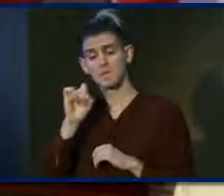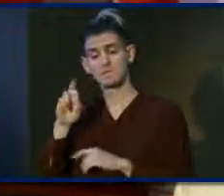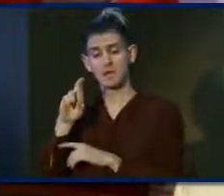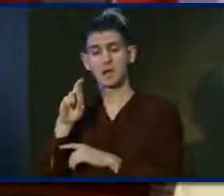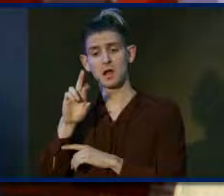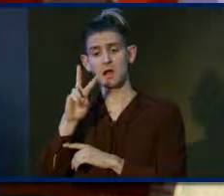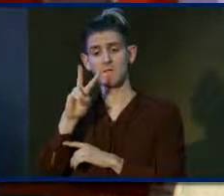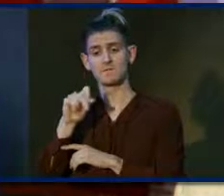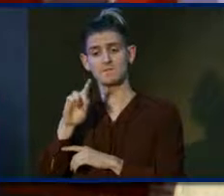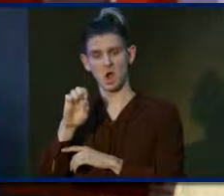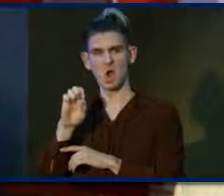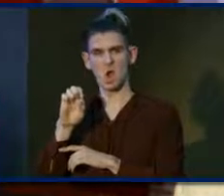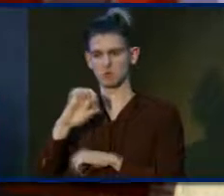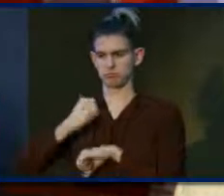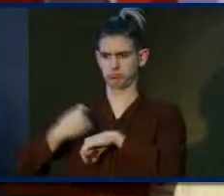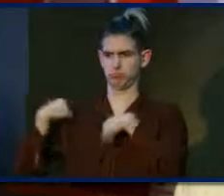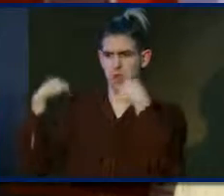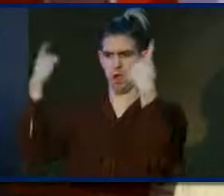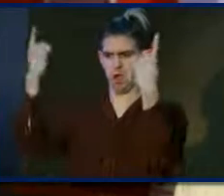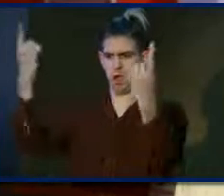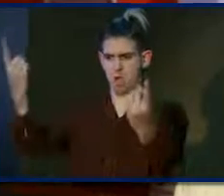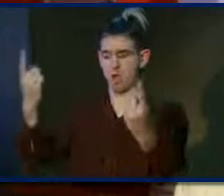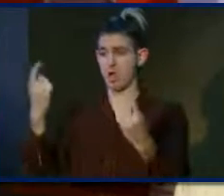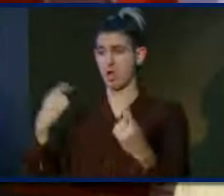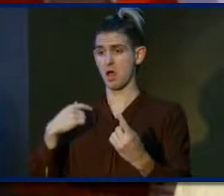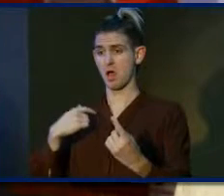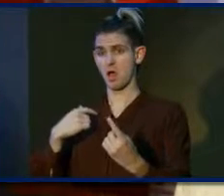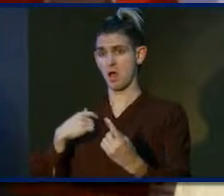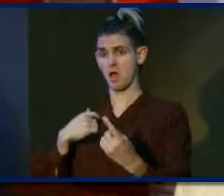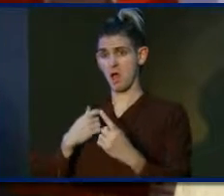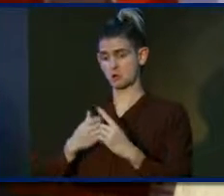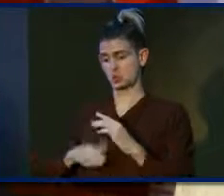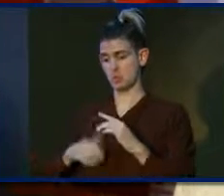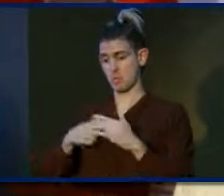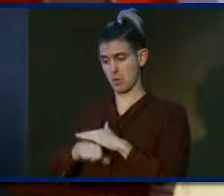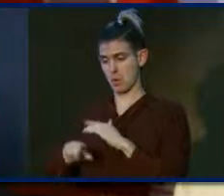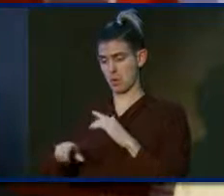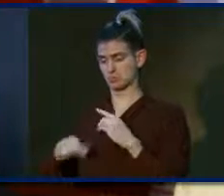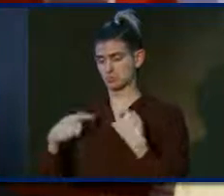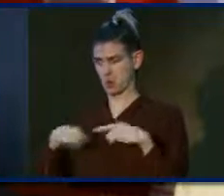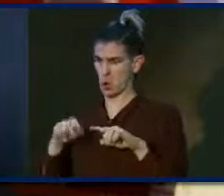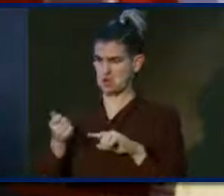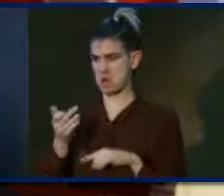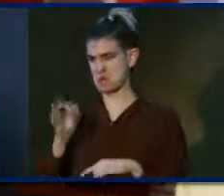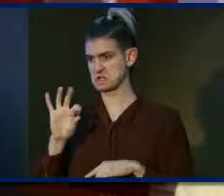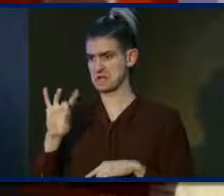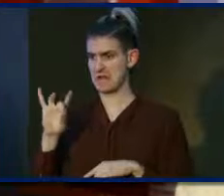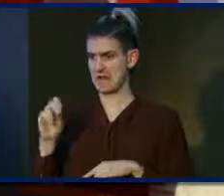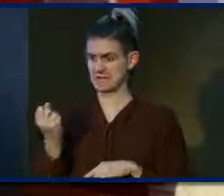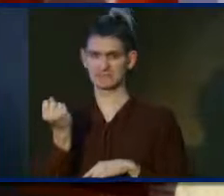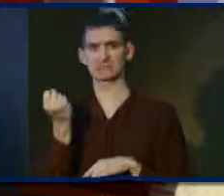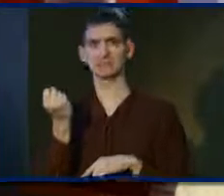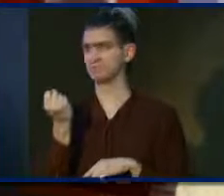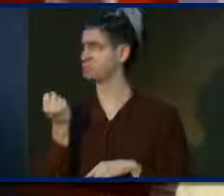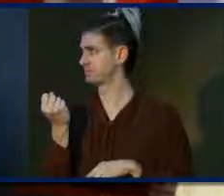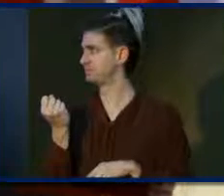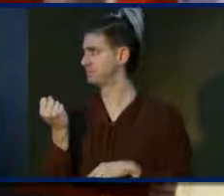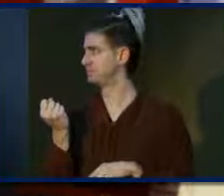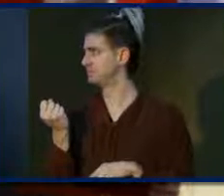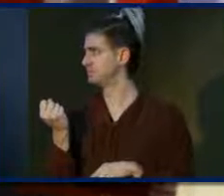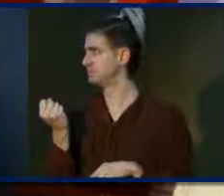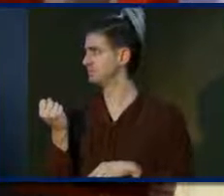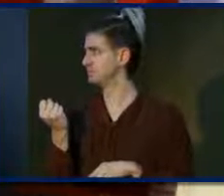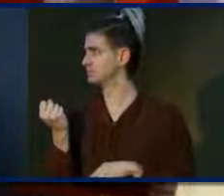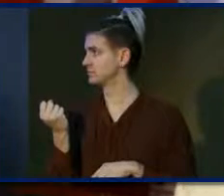of age in the sort of political age in the 1980s, and one part of that sort of international developments that kind of helped, I